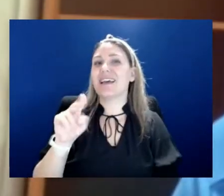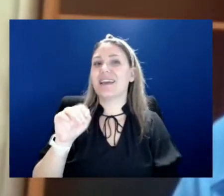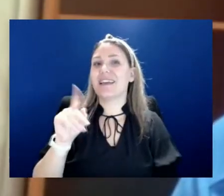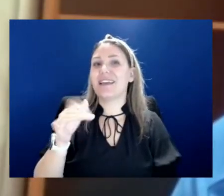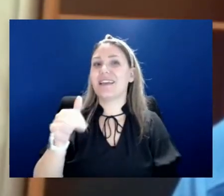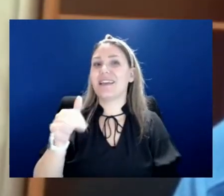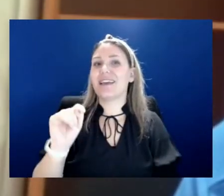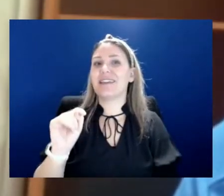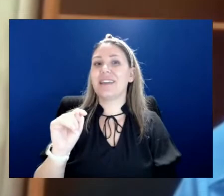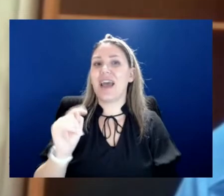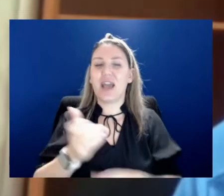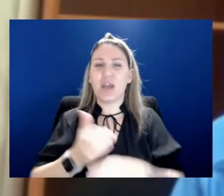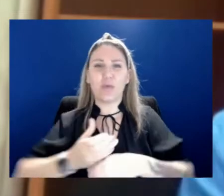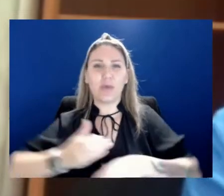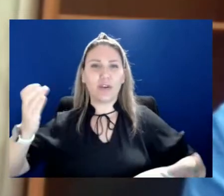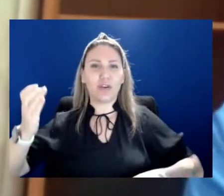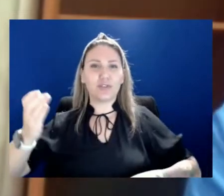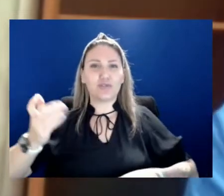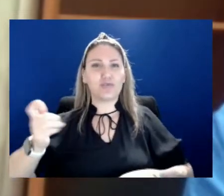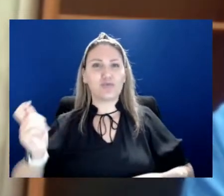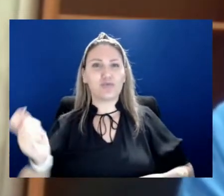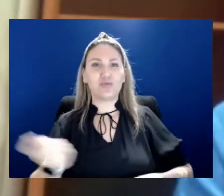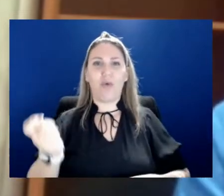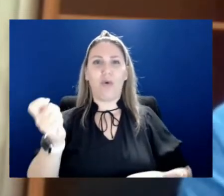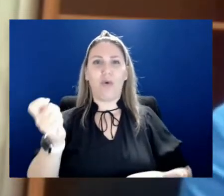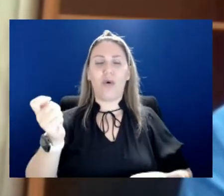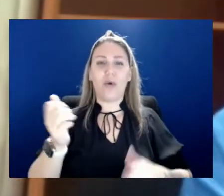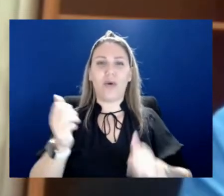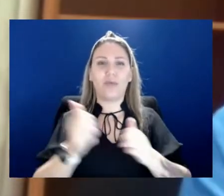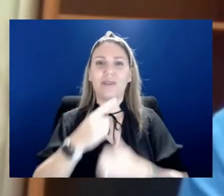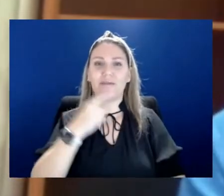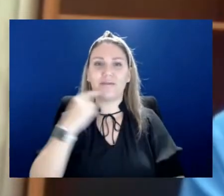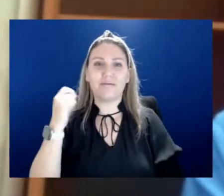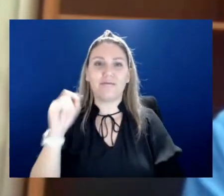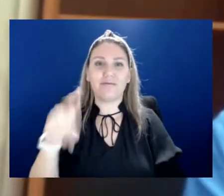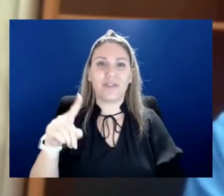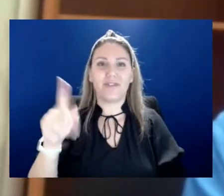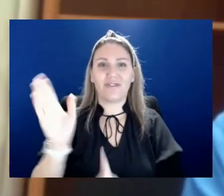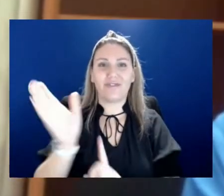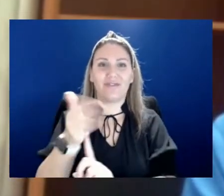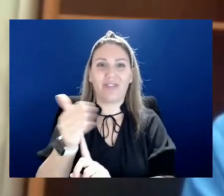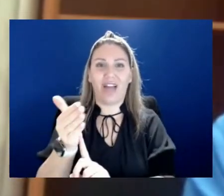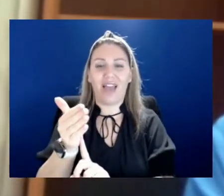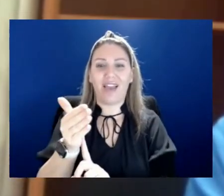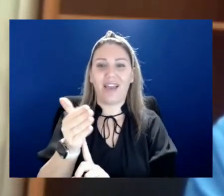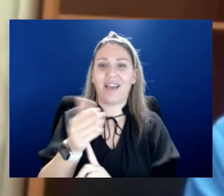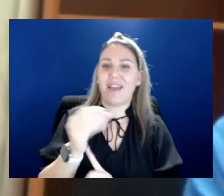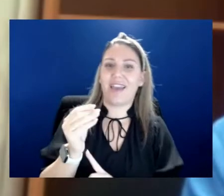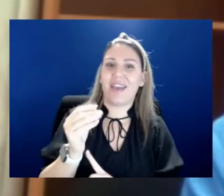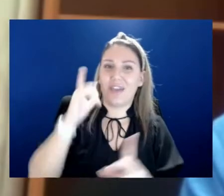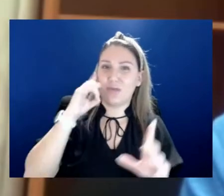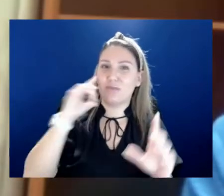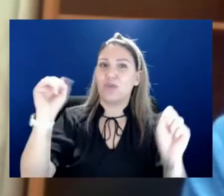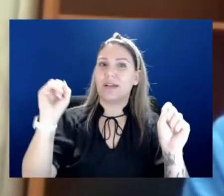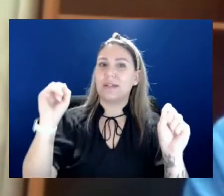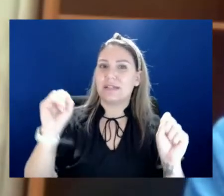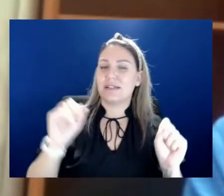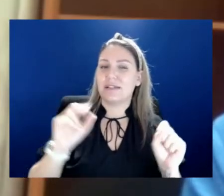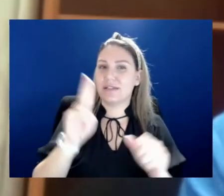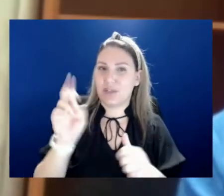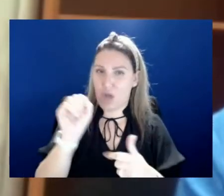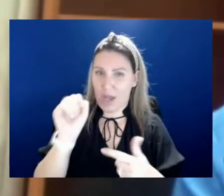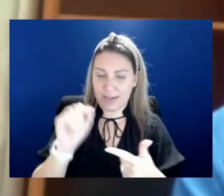Arthur's knights, with the Ukrainian flag around them. And the presidents were the presidents of the United